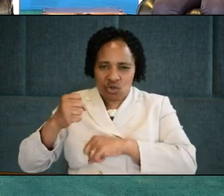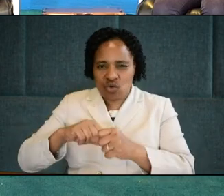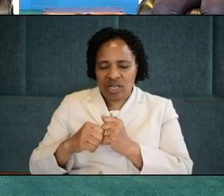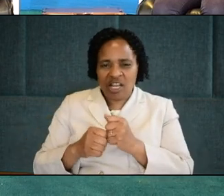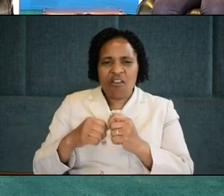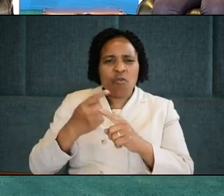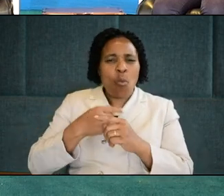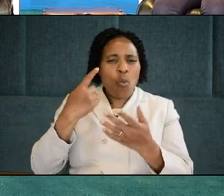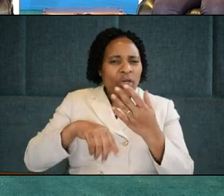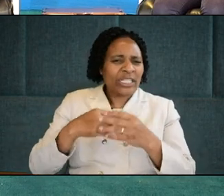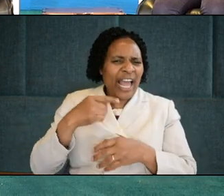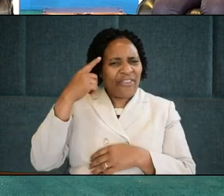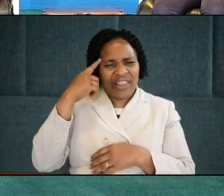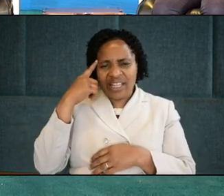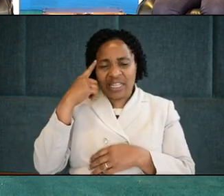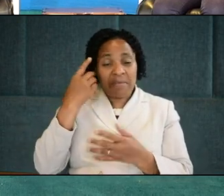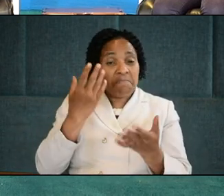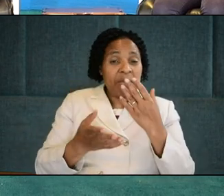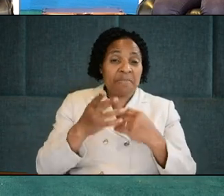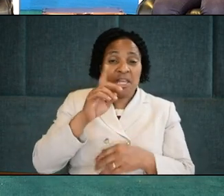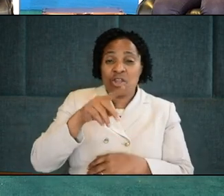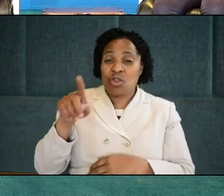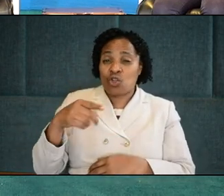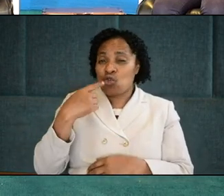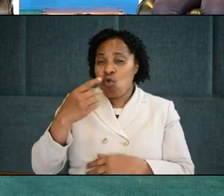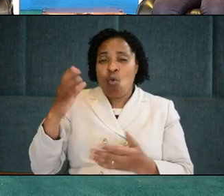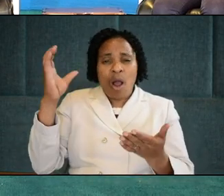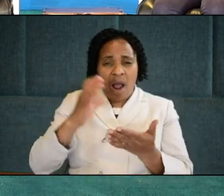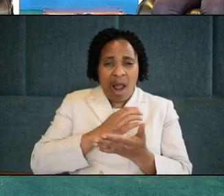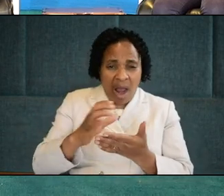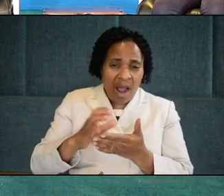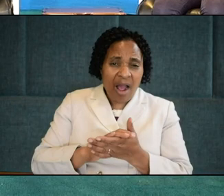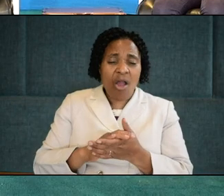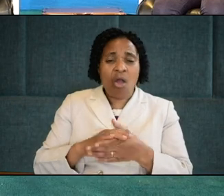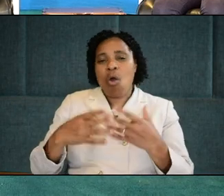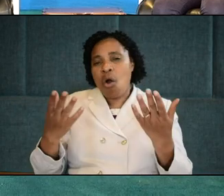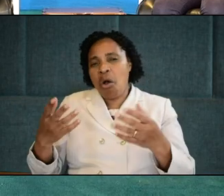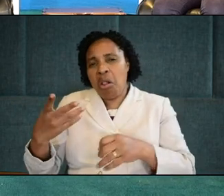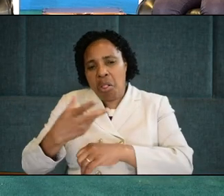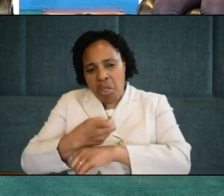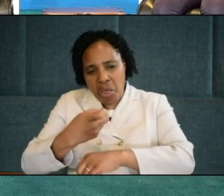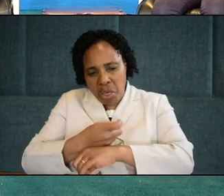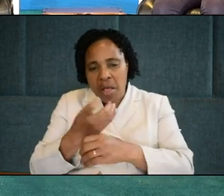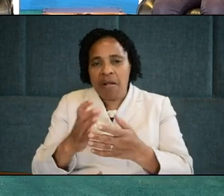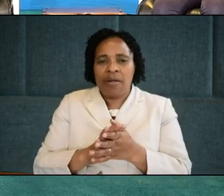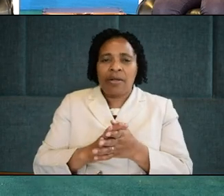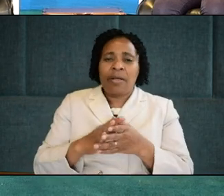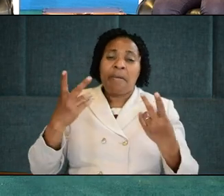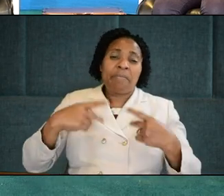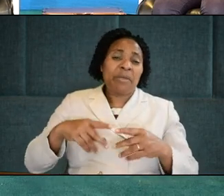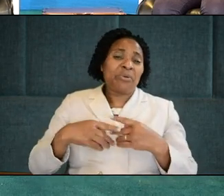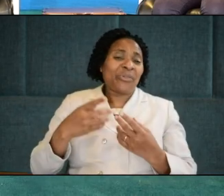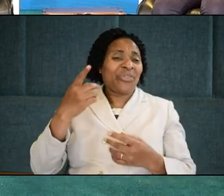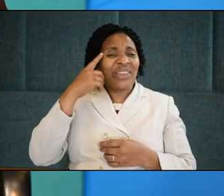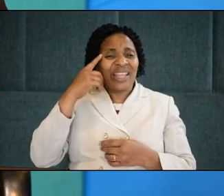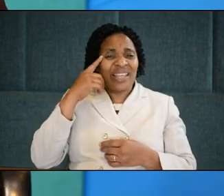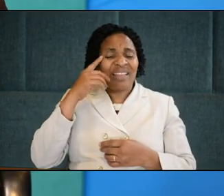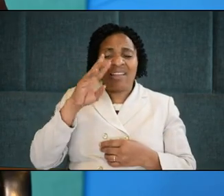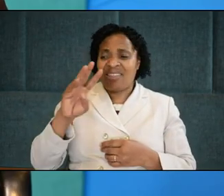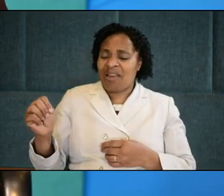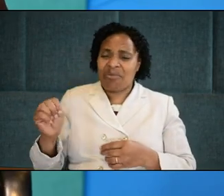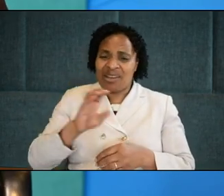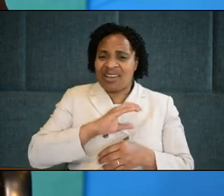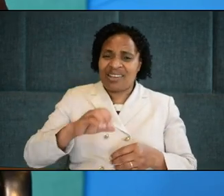From what I think, maybe those who maybe drink or like take drugs, people tend to think of them not